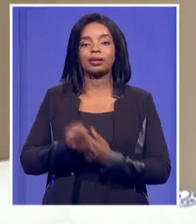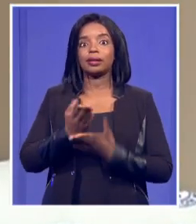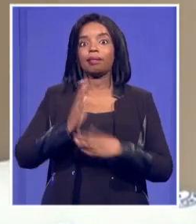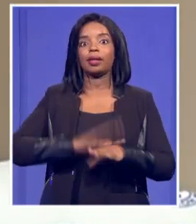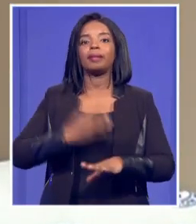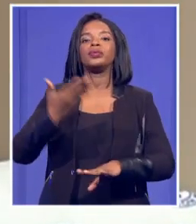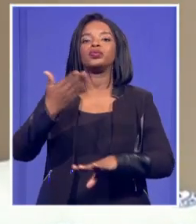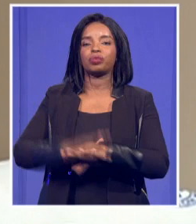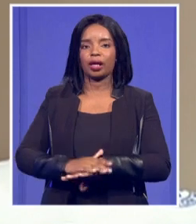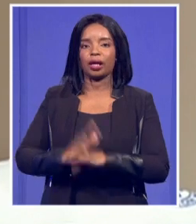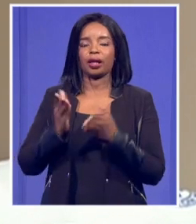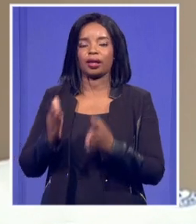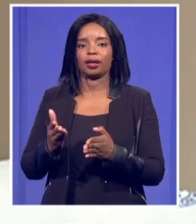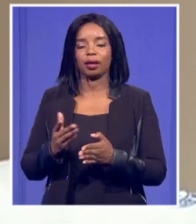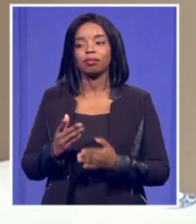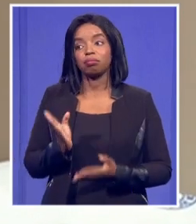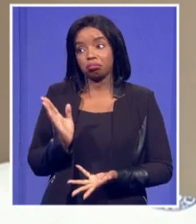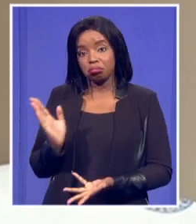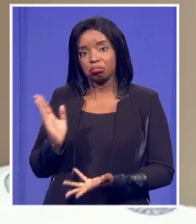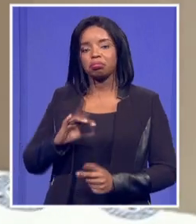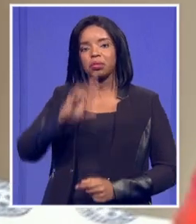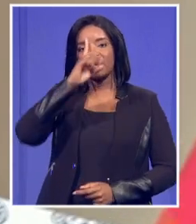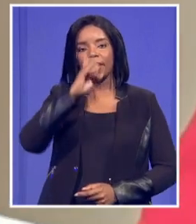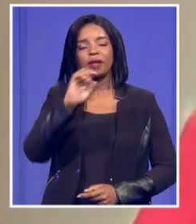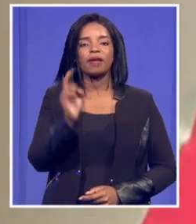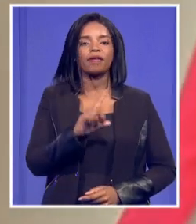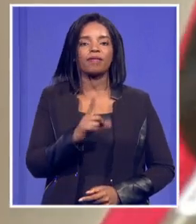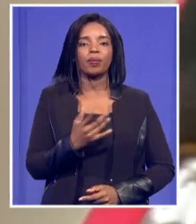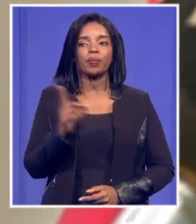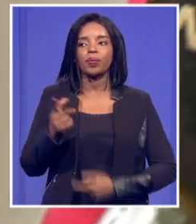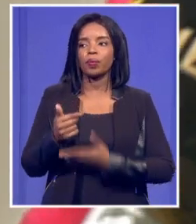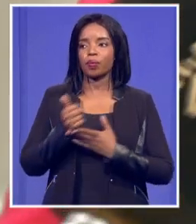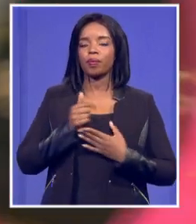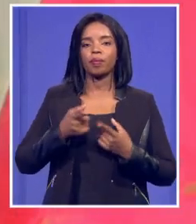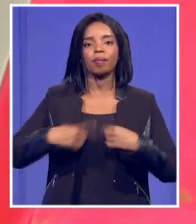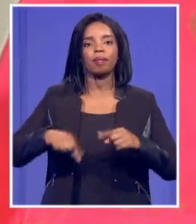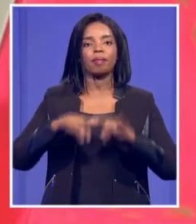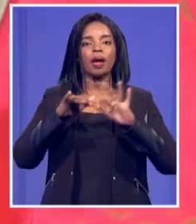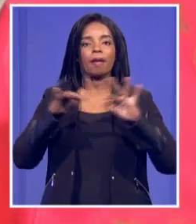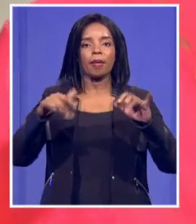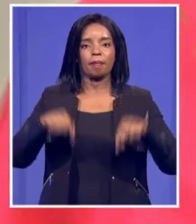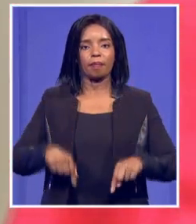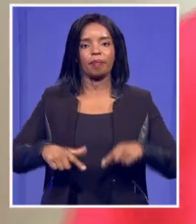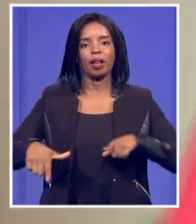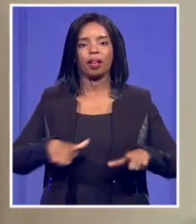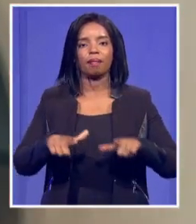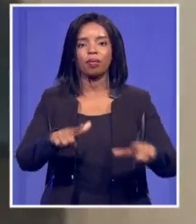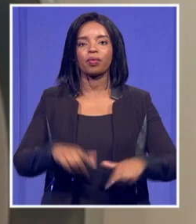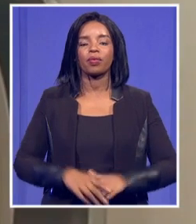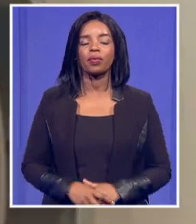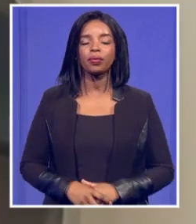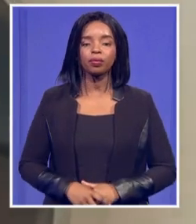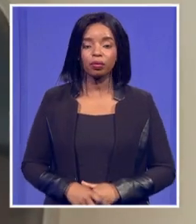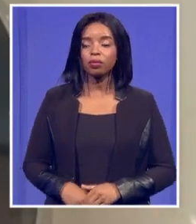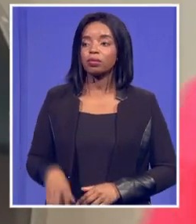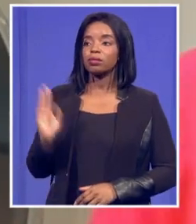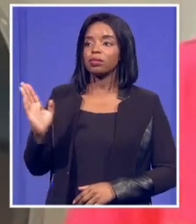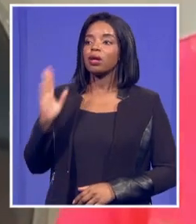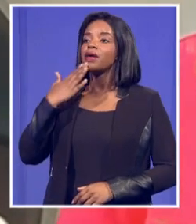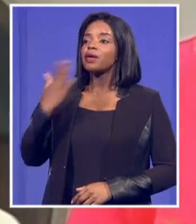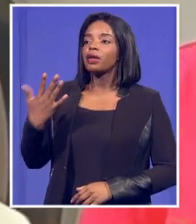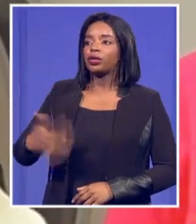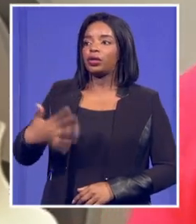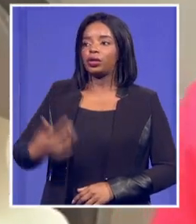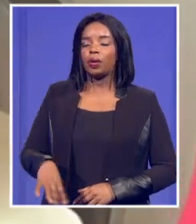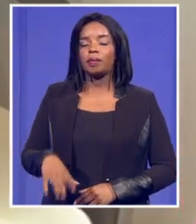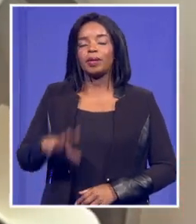we believe that indeed rural healthcare matters to us as the people of Limpopo. Thank you so much, MEC. That is the MEC of Health,